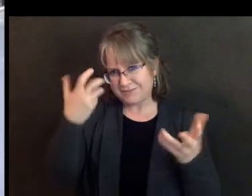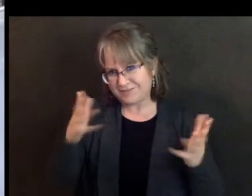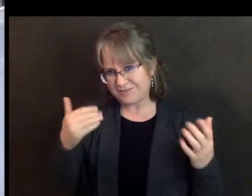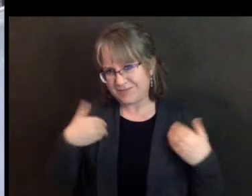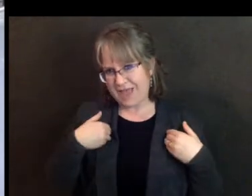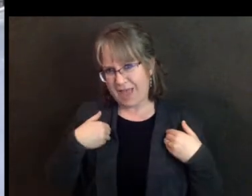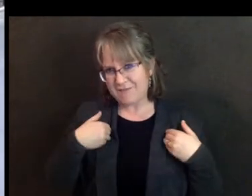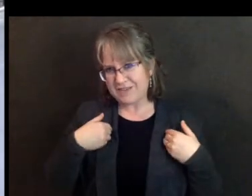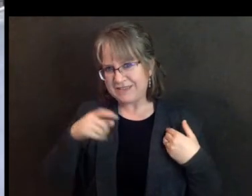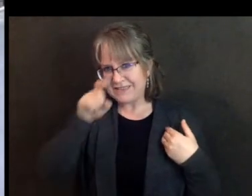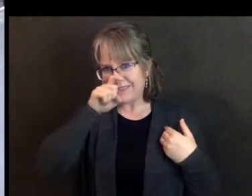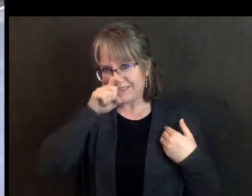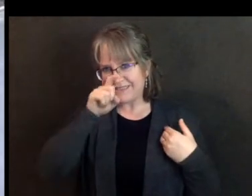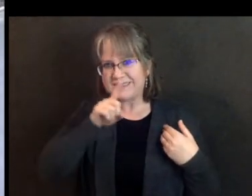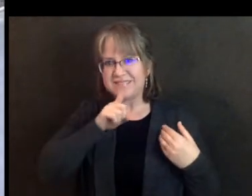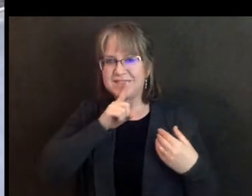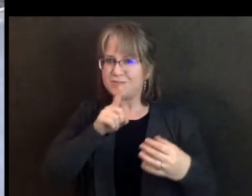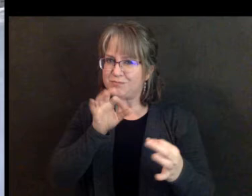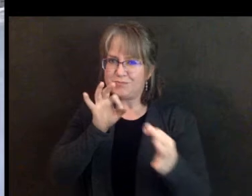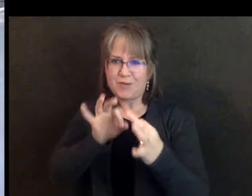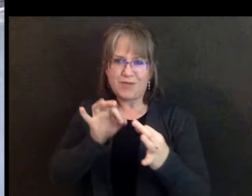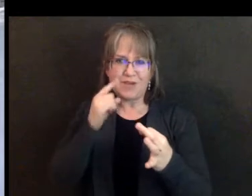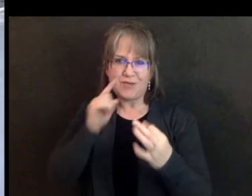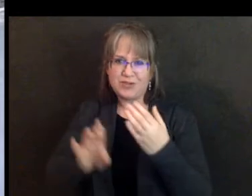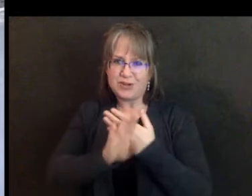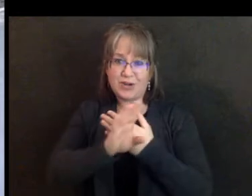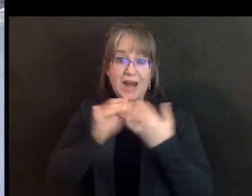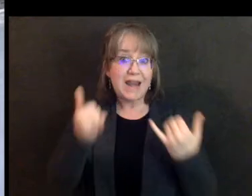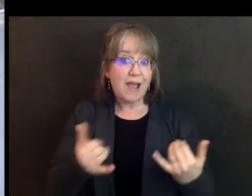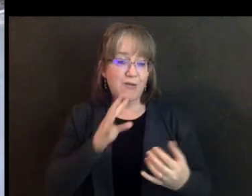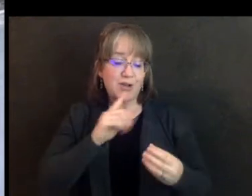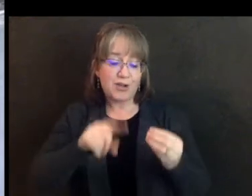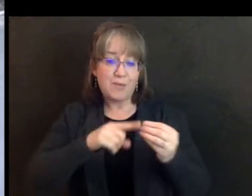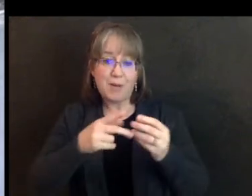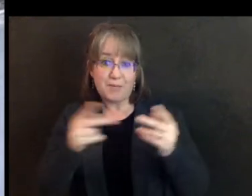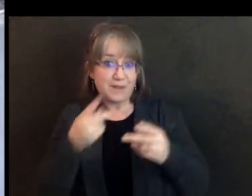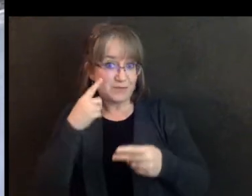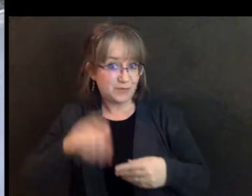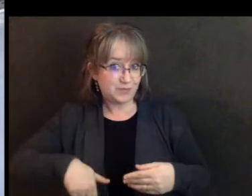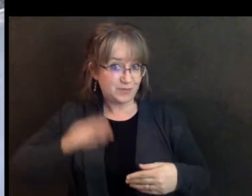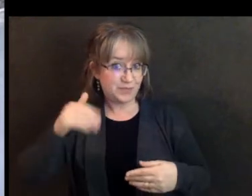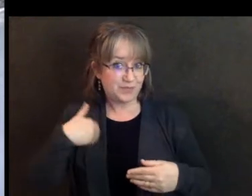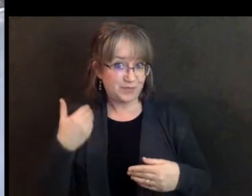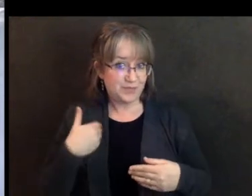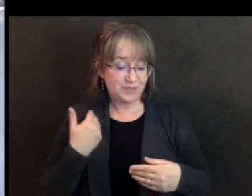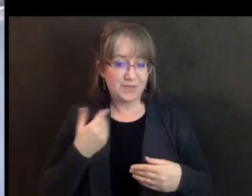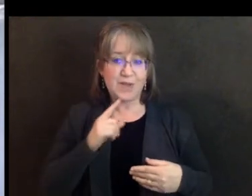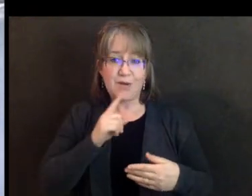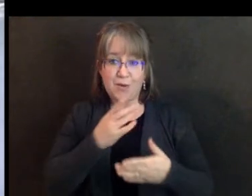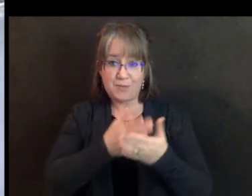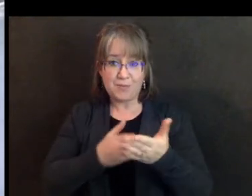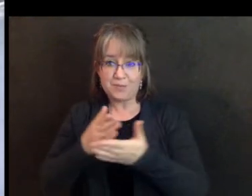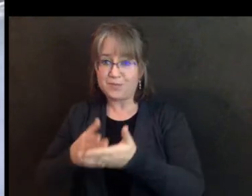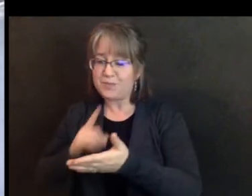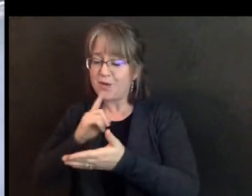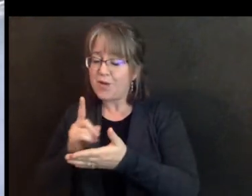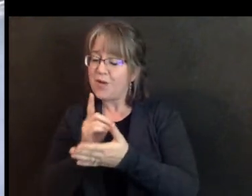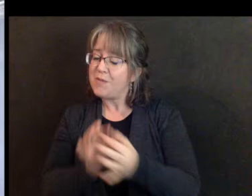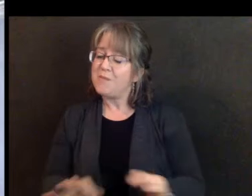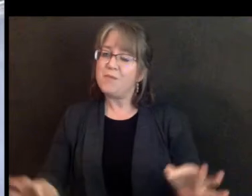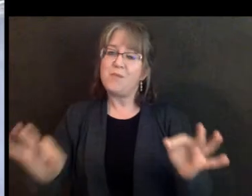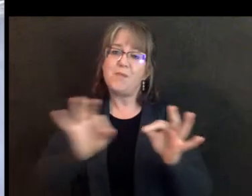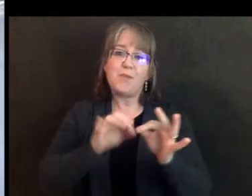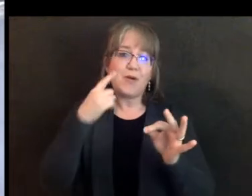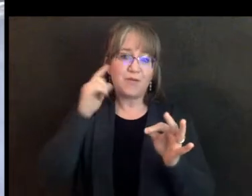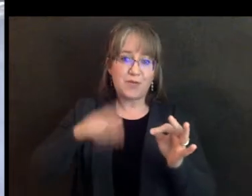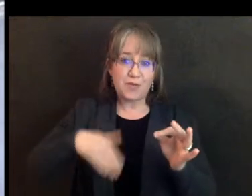shelter. Now we'll talk about a place to raise young. So there's some components that are really important in order for a bald eagle to raise the young. First